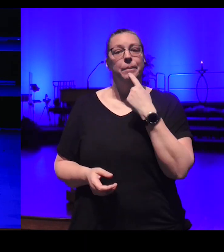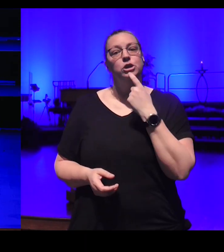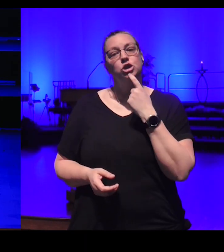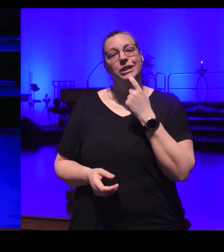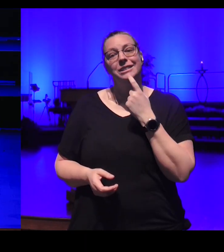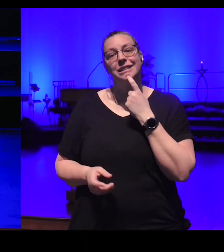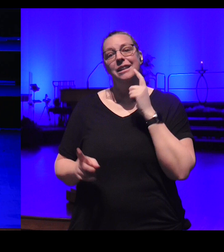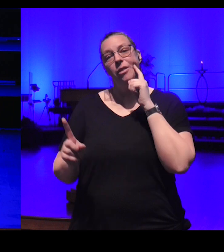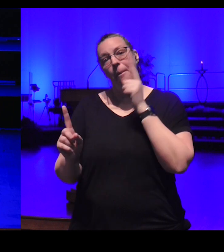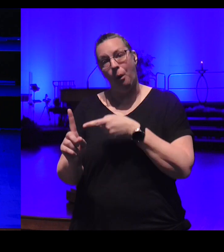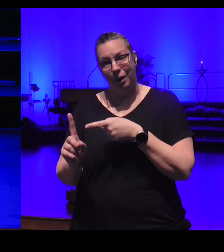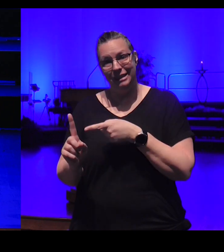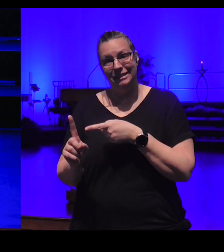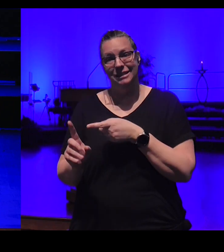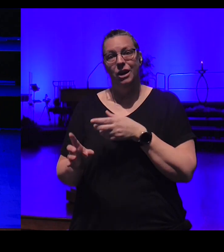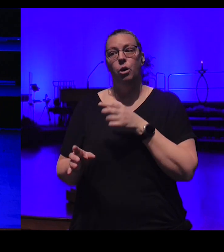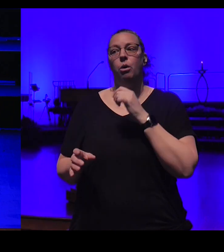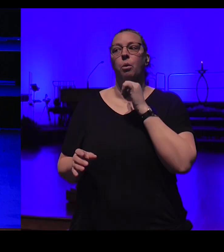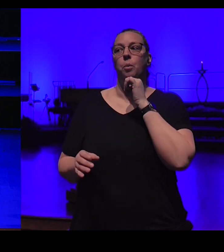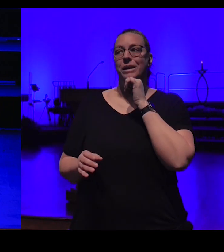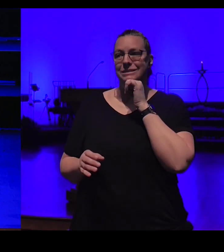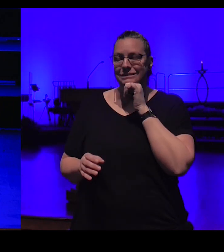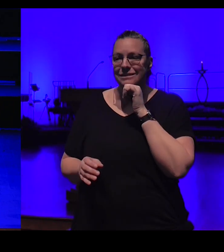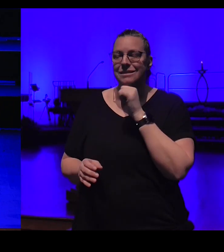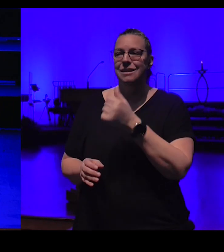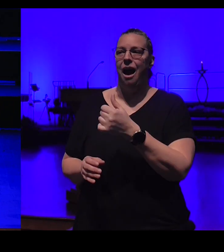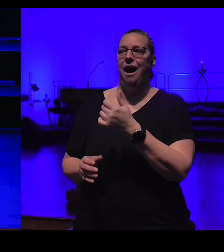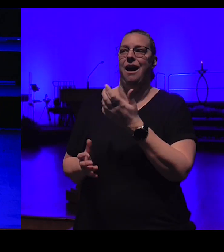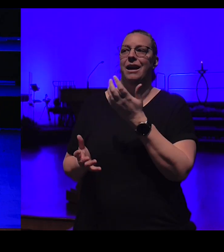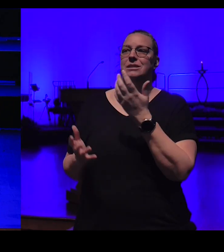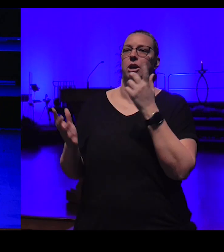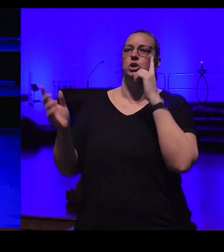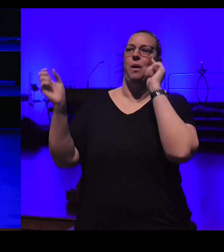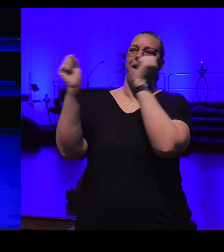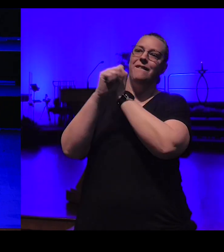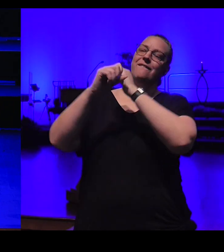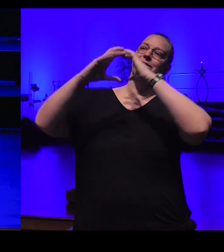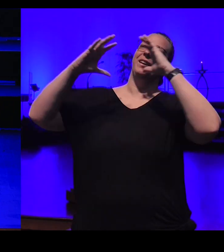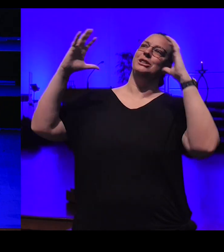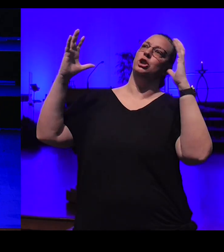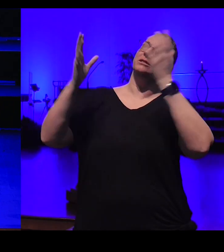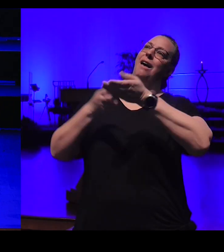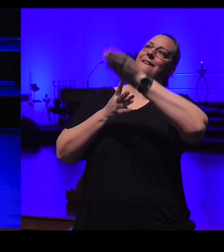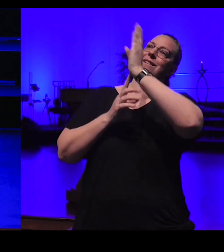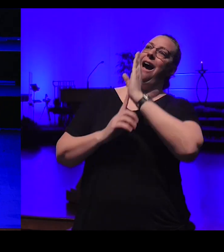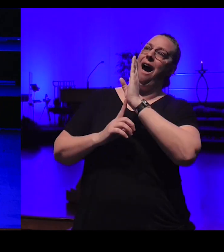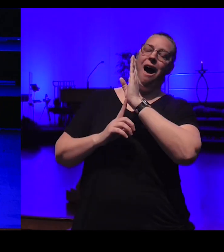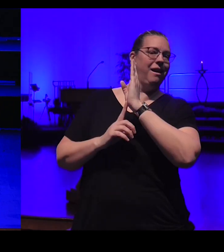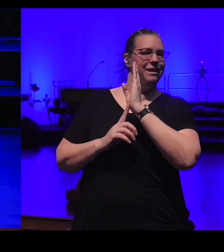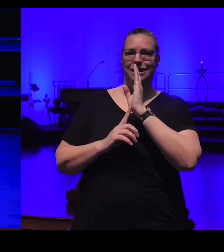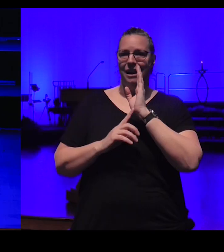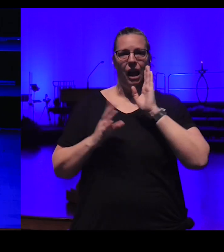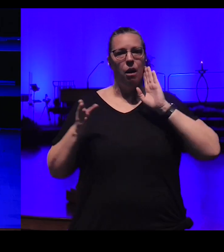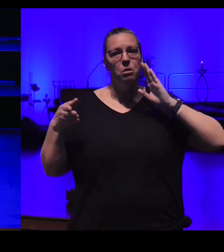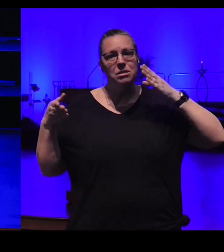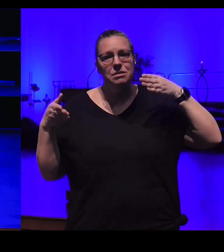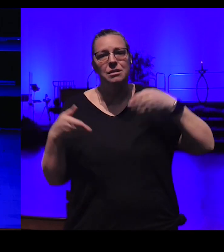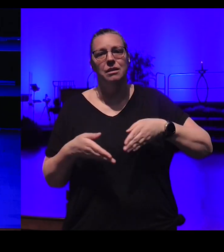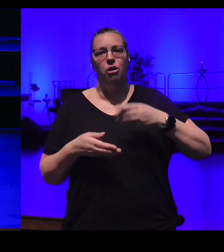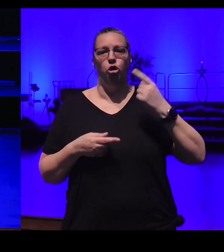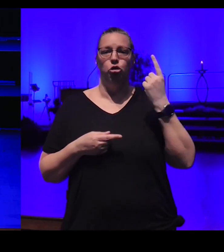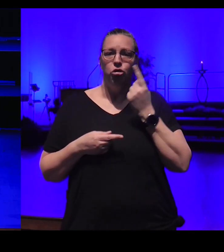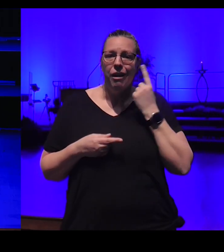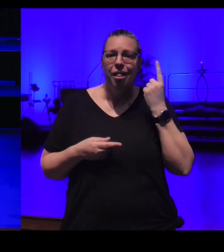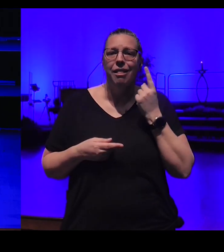of her communion was not to get visions. It was to unveil a